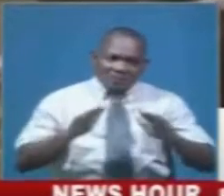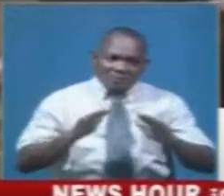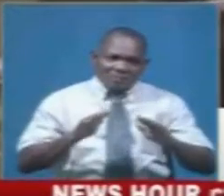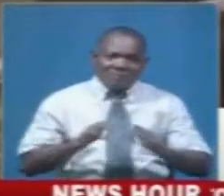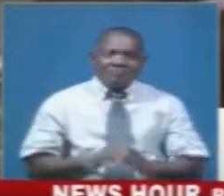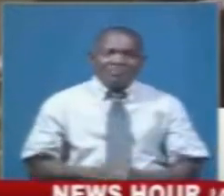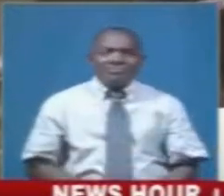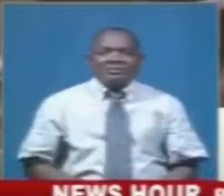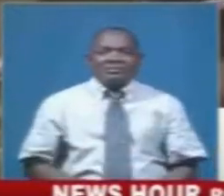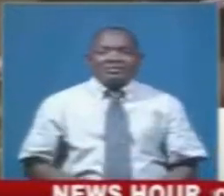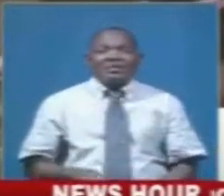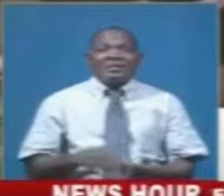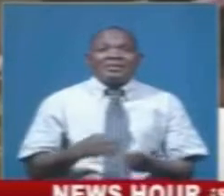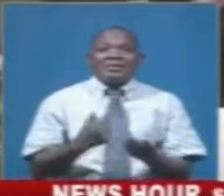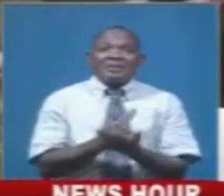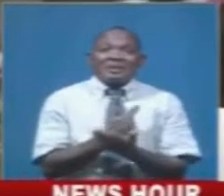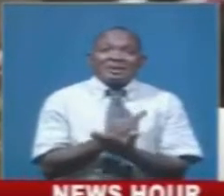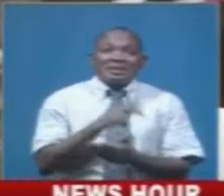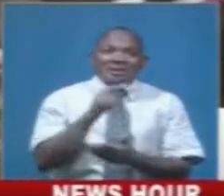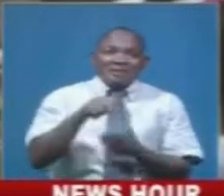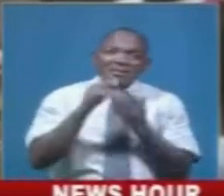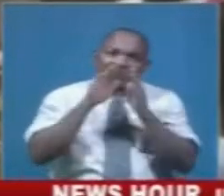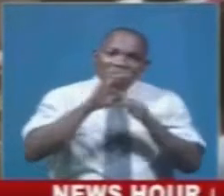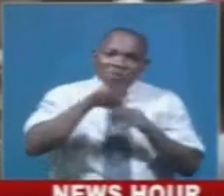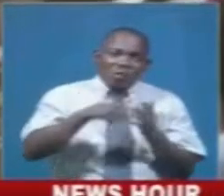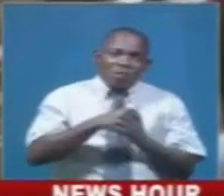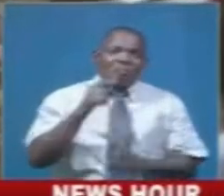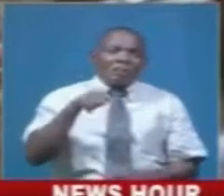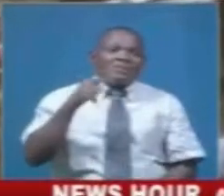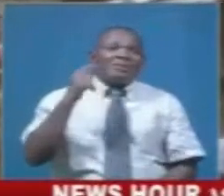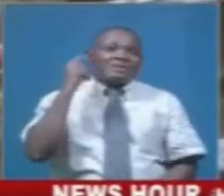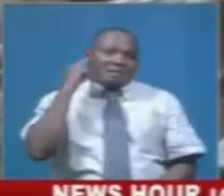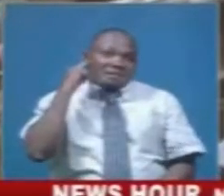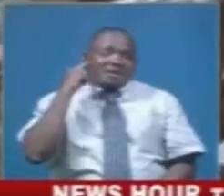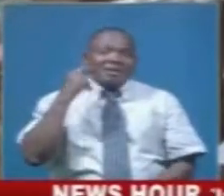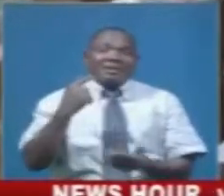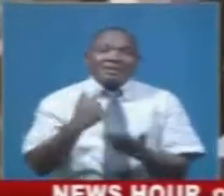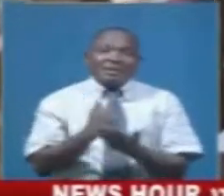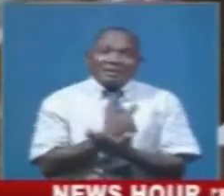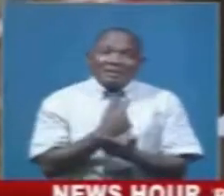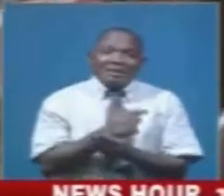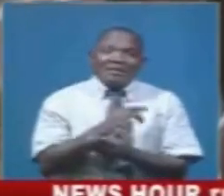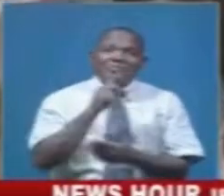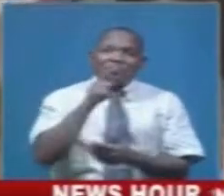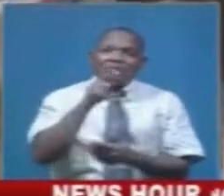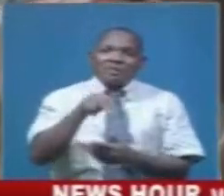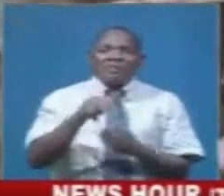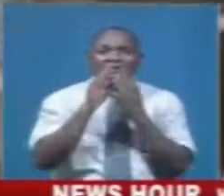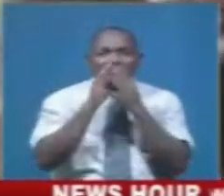country. Okay. That's the message I want to leave, that whatever the case, we need peace in this country. All right, thank you. Thank you too.